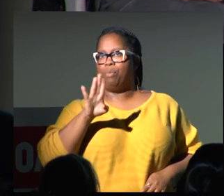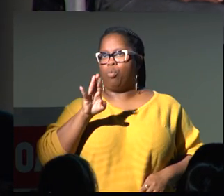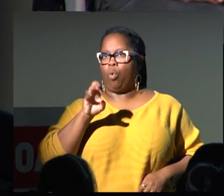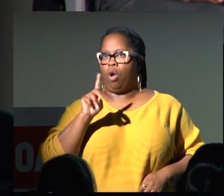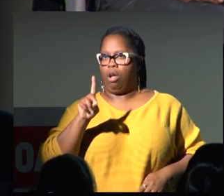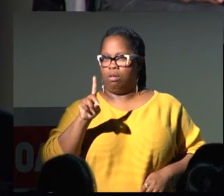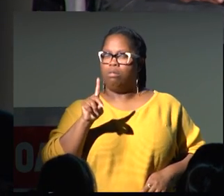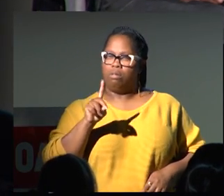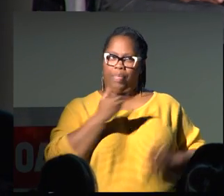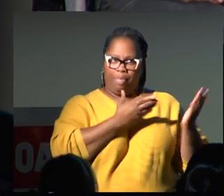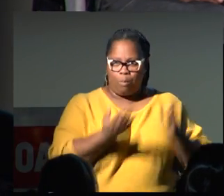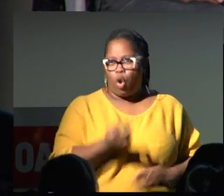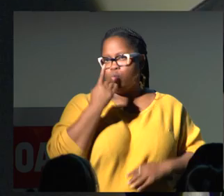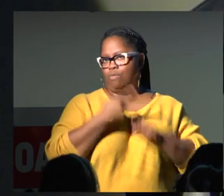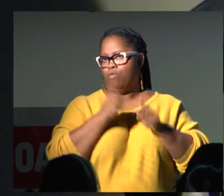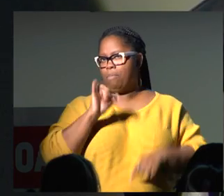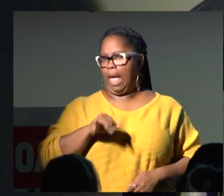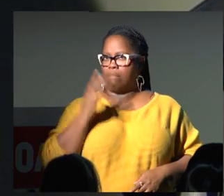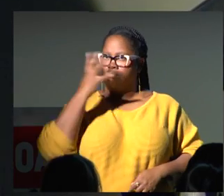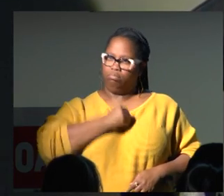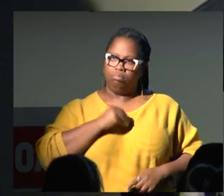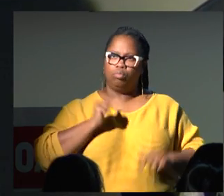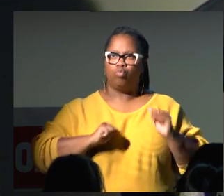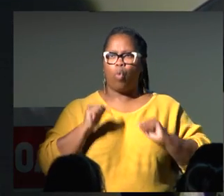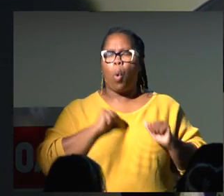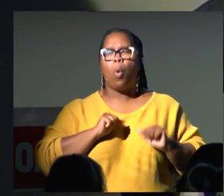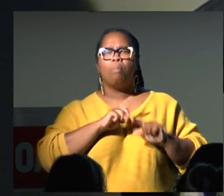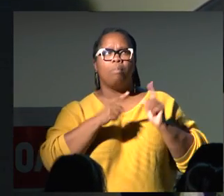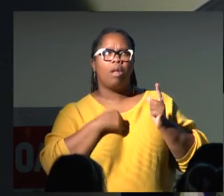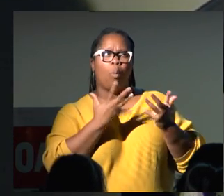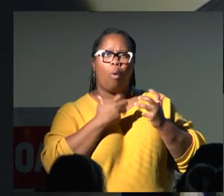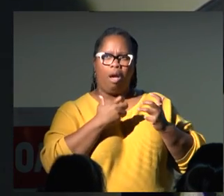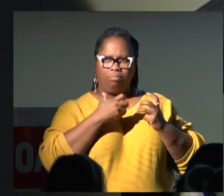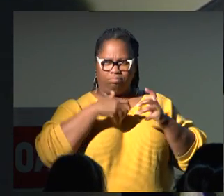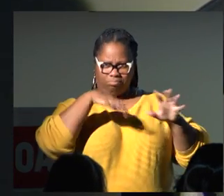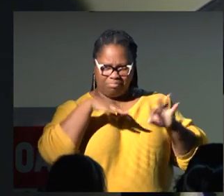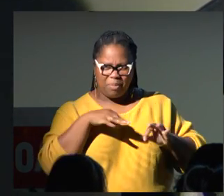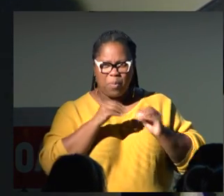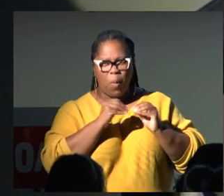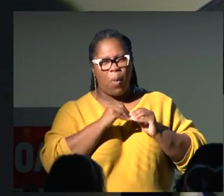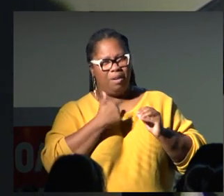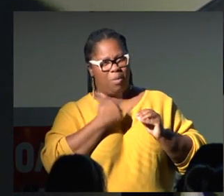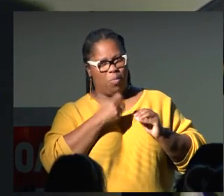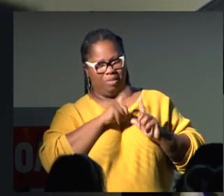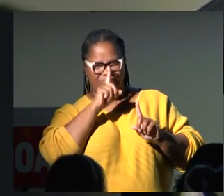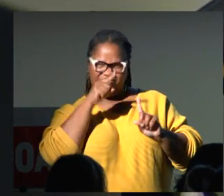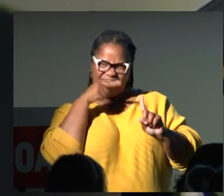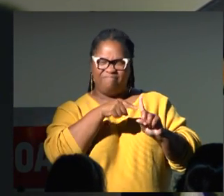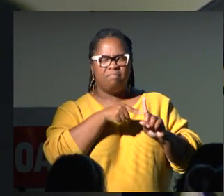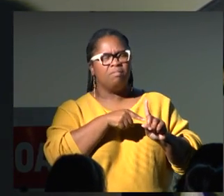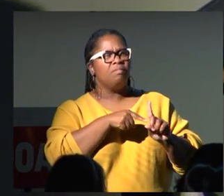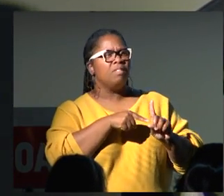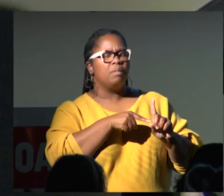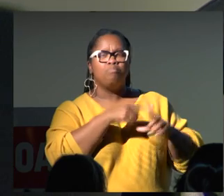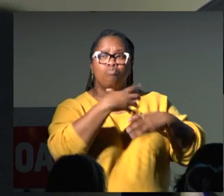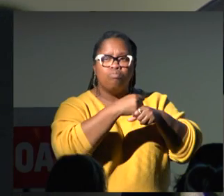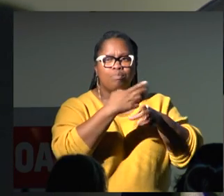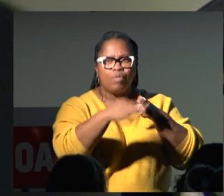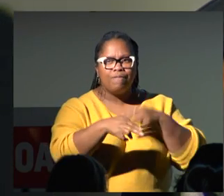From that lovely show, mm-hmm, that goes in. So I want you to talk about the work, but I want to just speak, just and make it really brief,